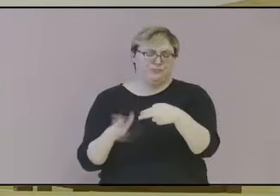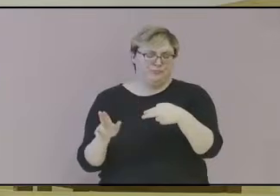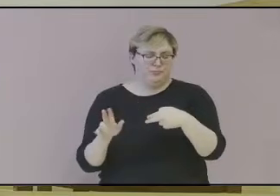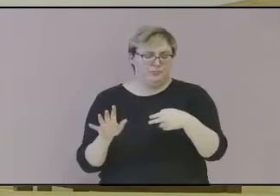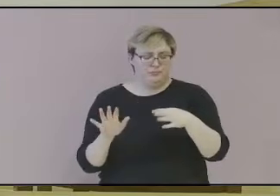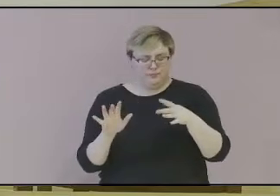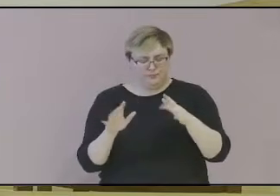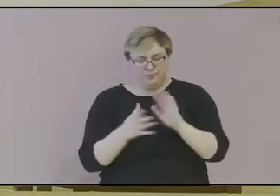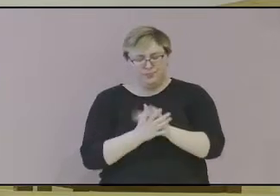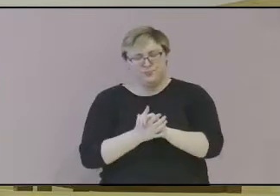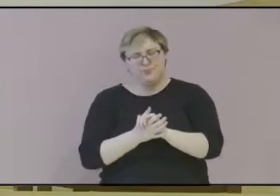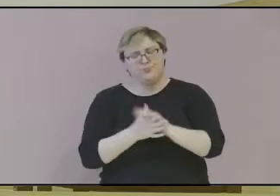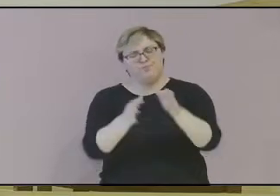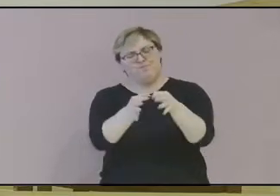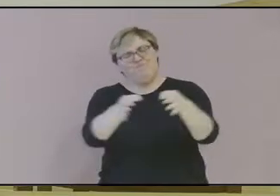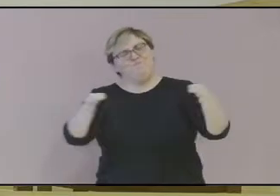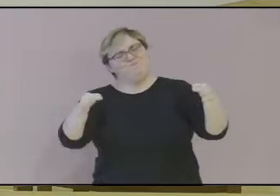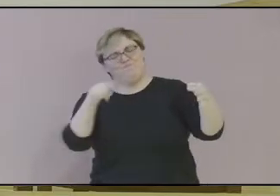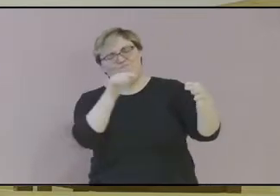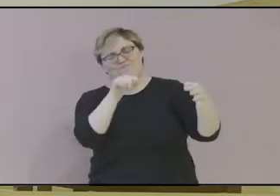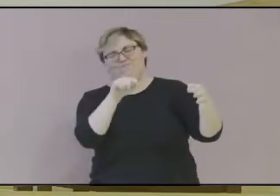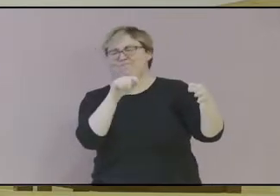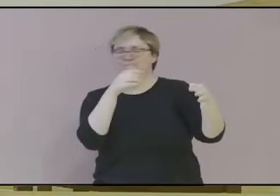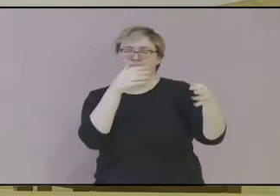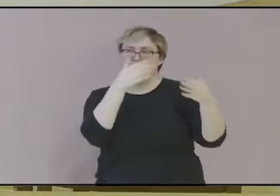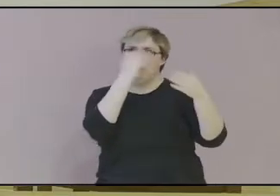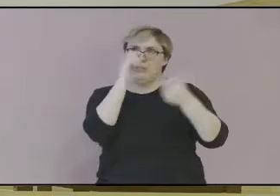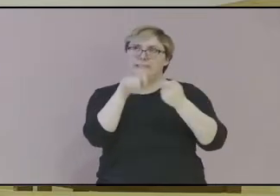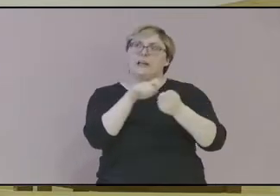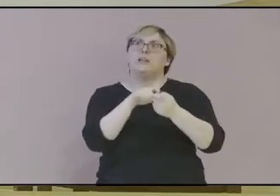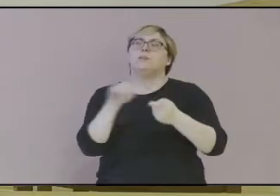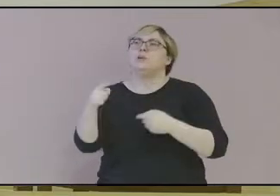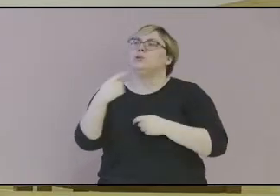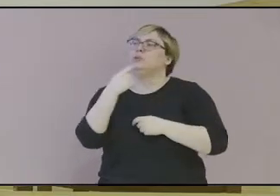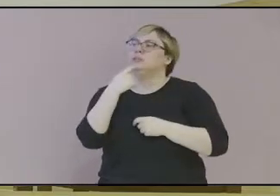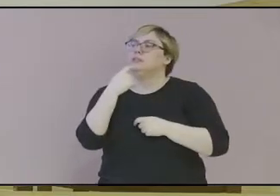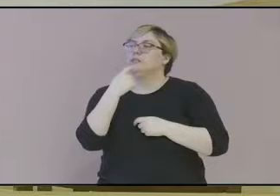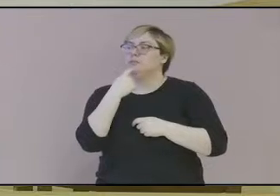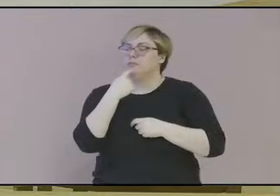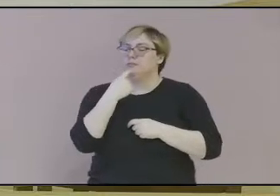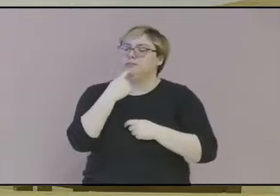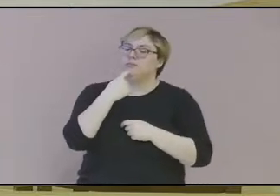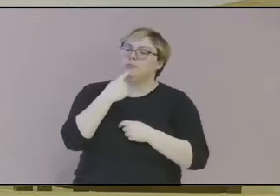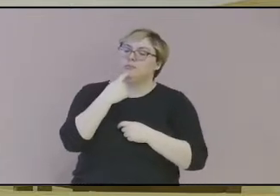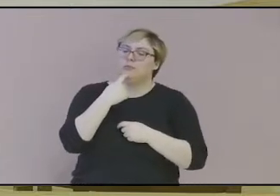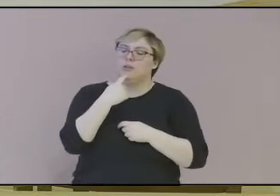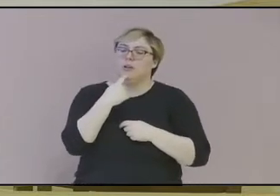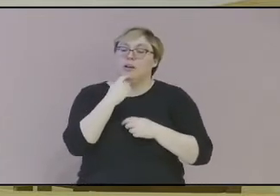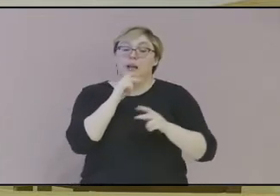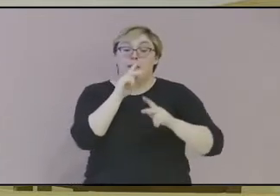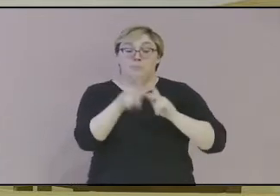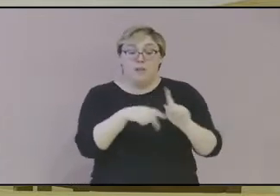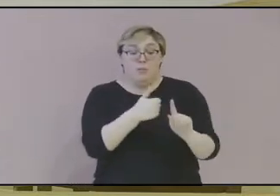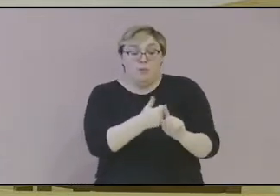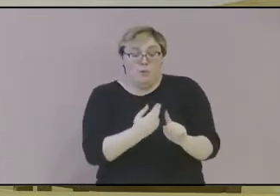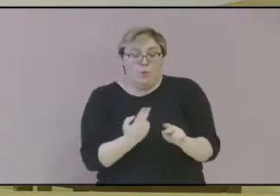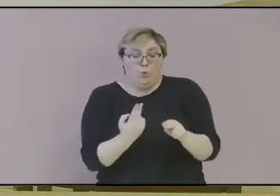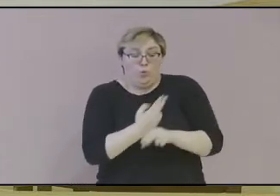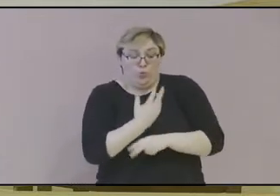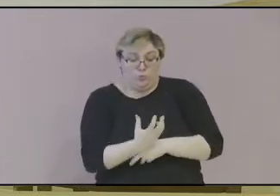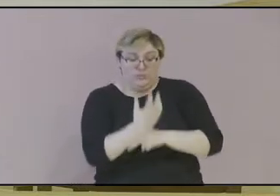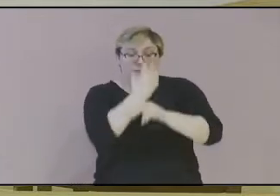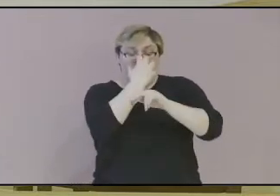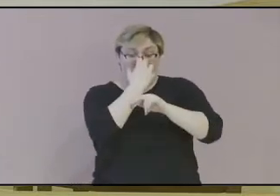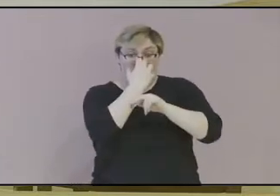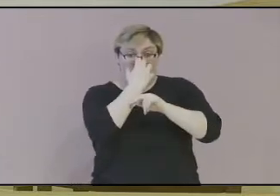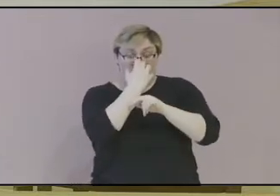don't remember your exact phrasing, but whether or not all people on ventilators were disabled. This was a quote